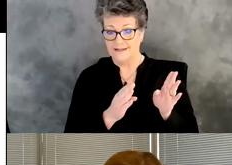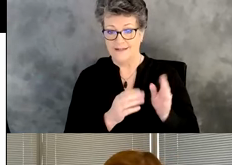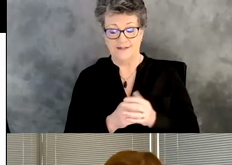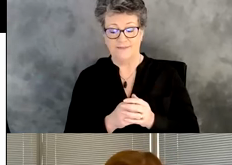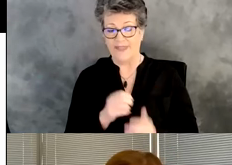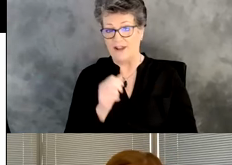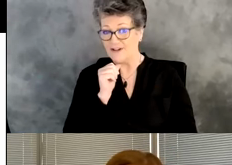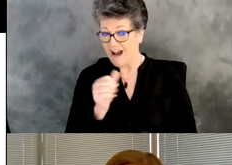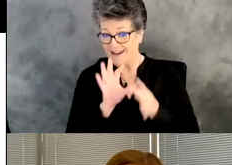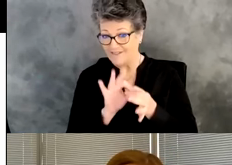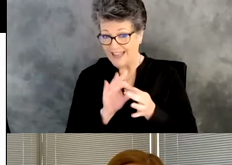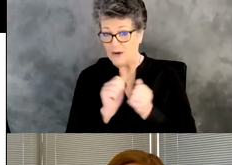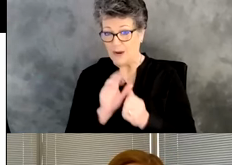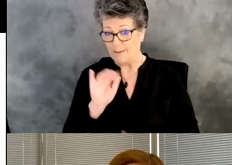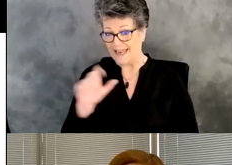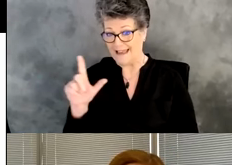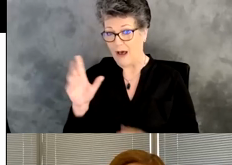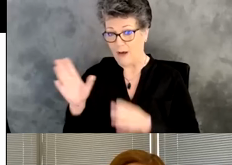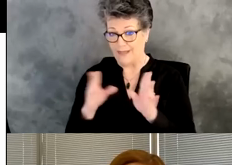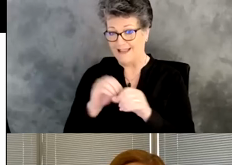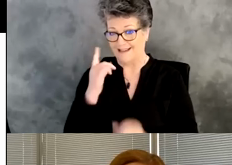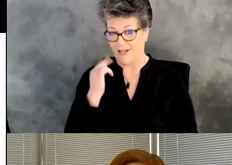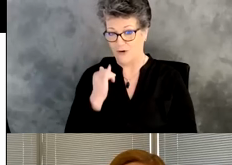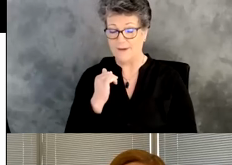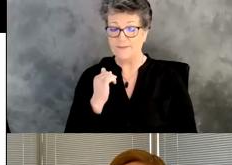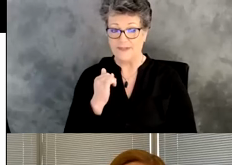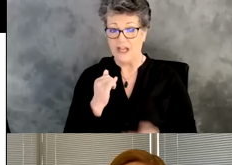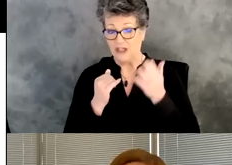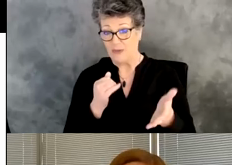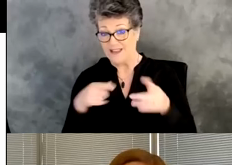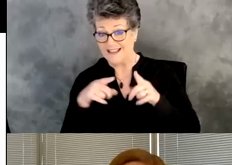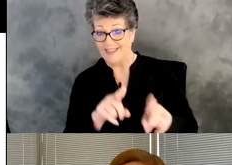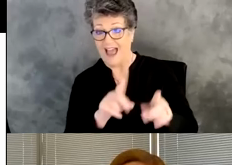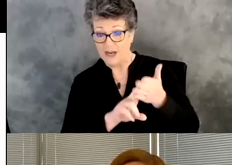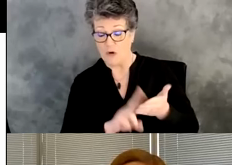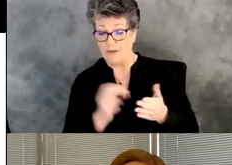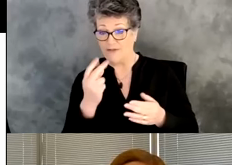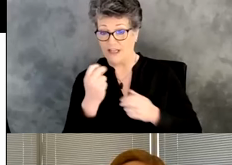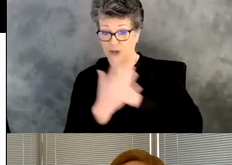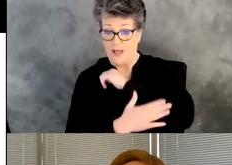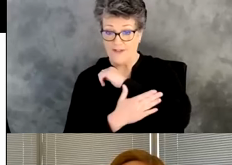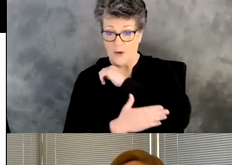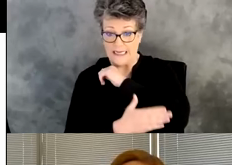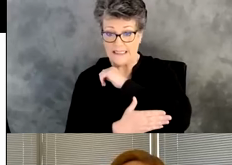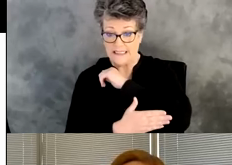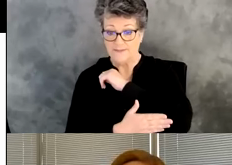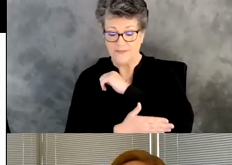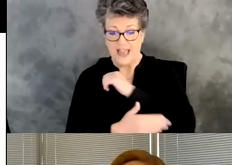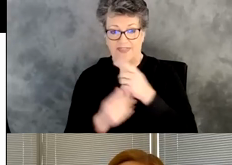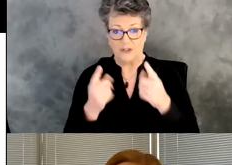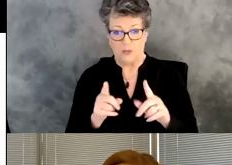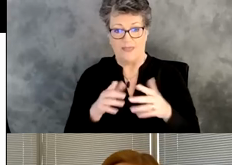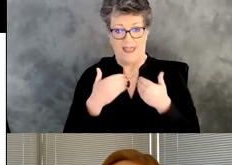not affiliated with a Medi-Cal plan in California. And so this aligned enrollment in these 12 counties is just when there is an